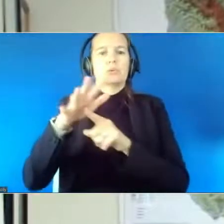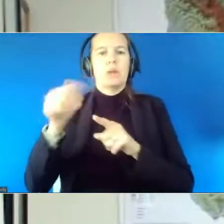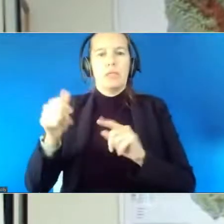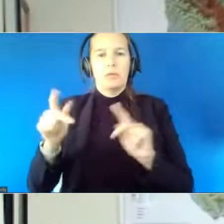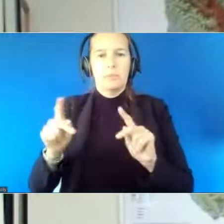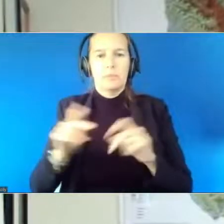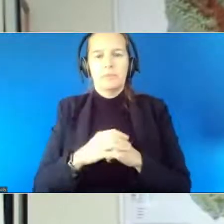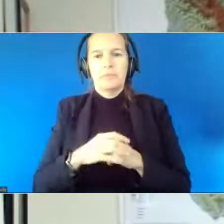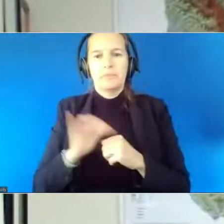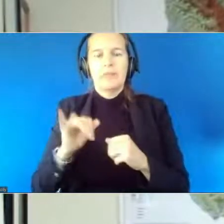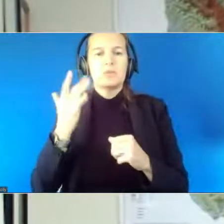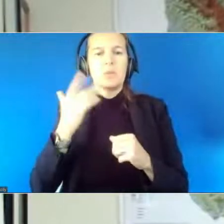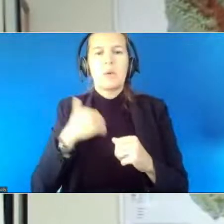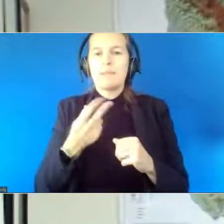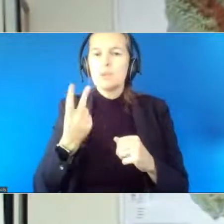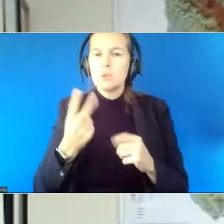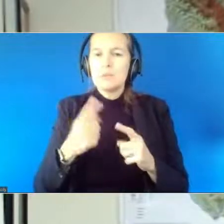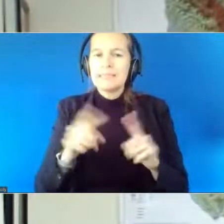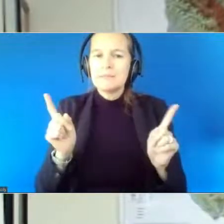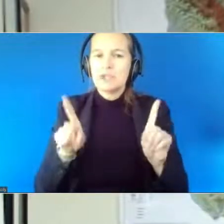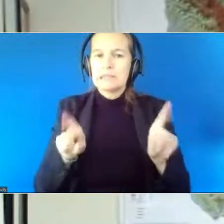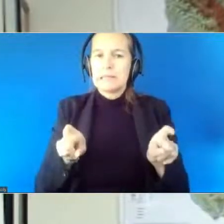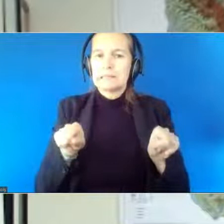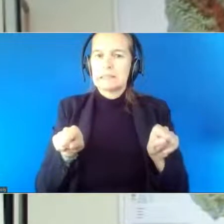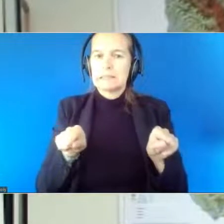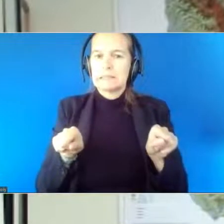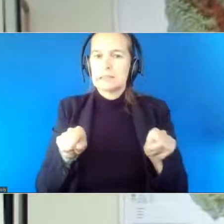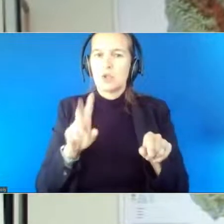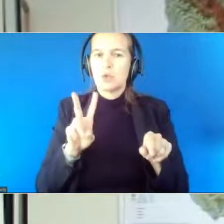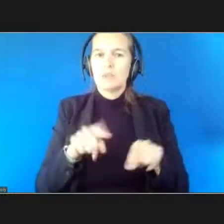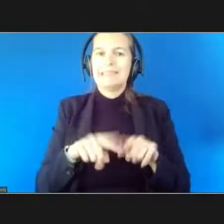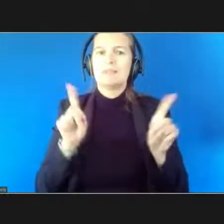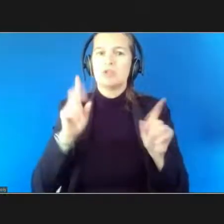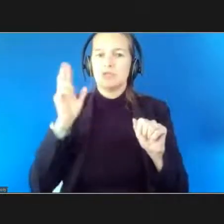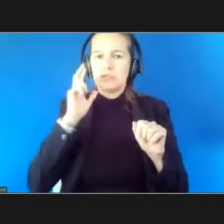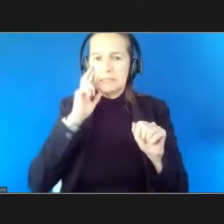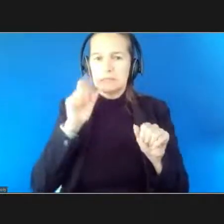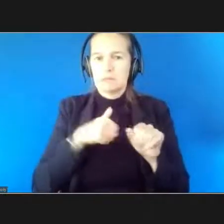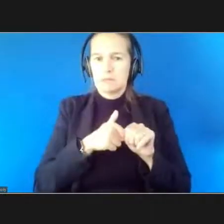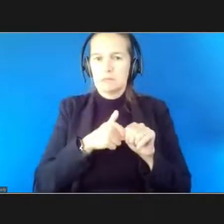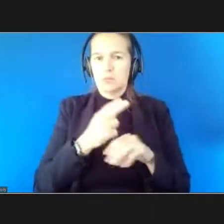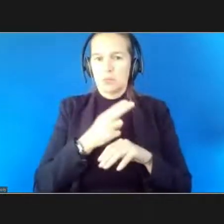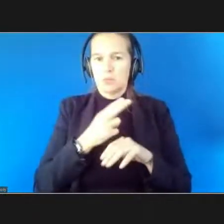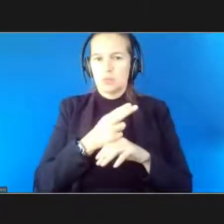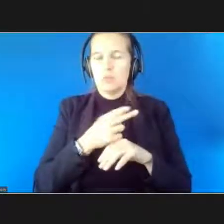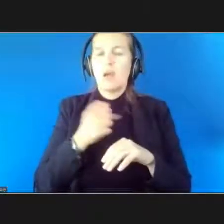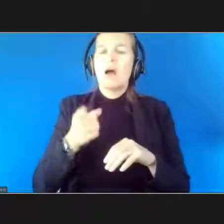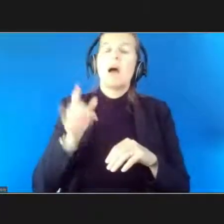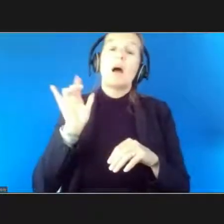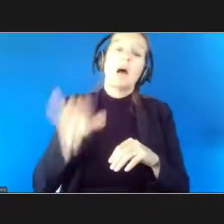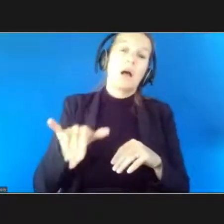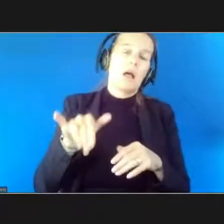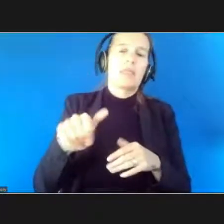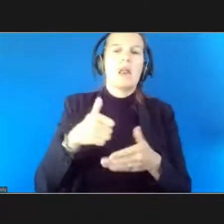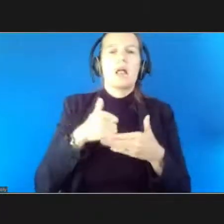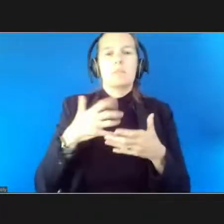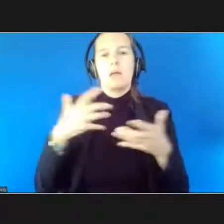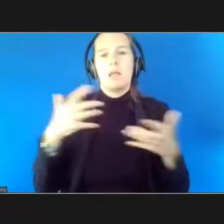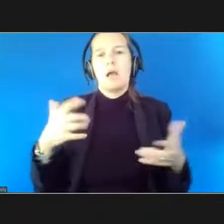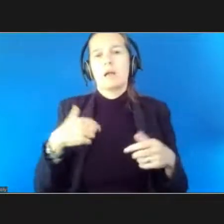So that's why we have two different tests. They have two different uses. Thank you for that. That really helped a lot. Thank you for all